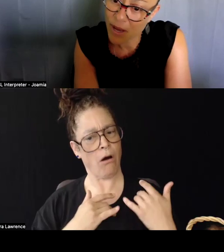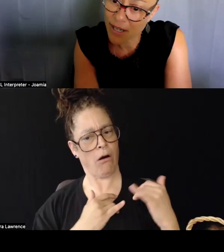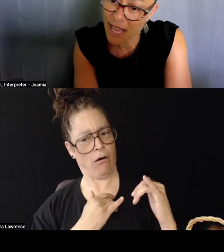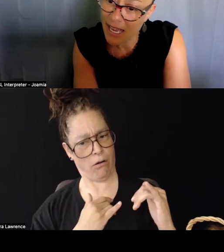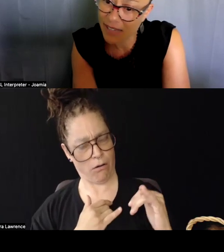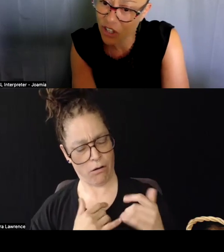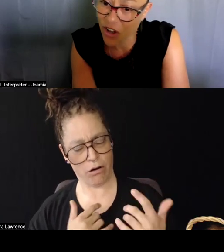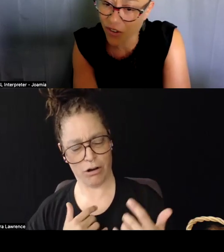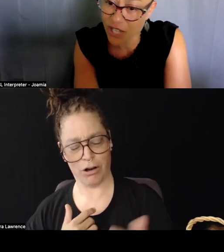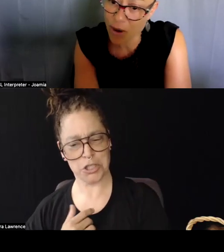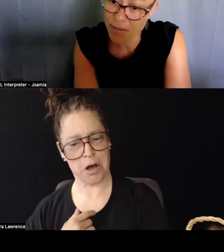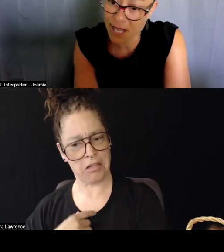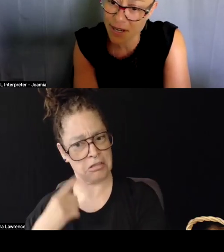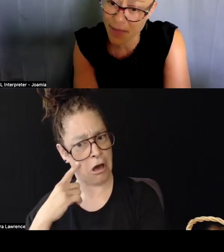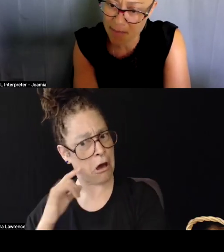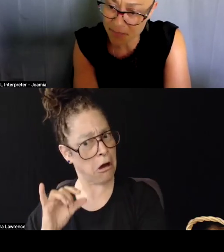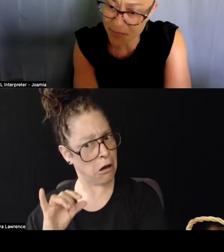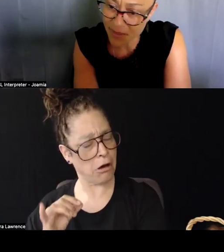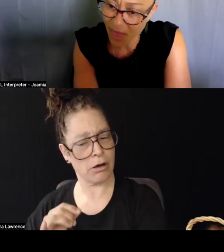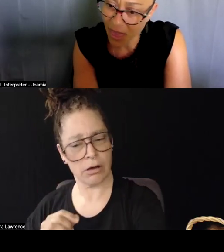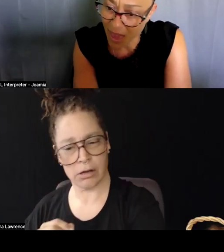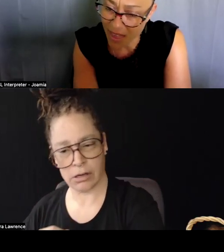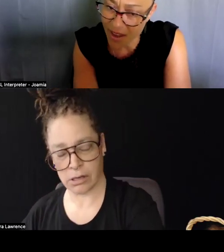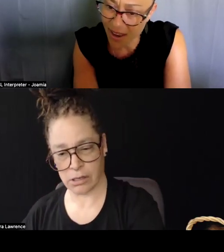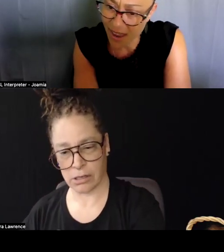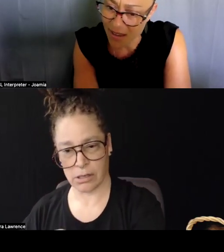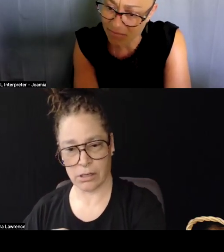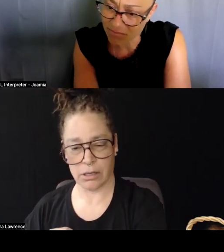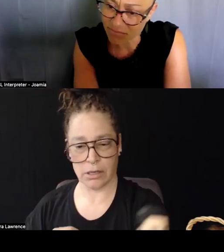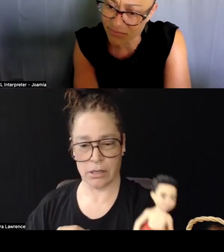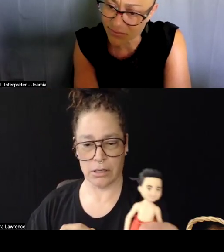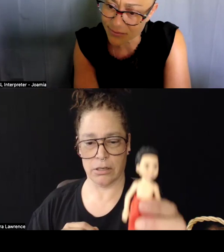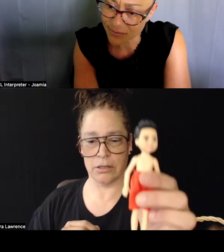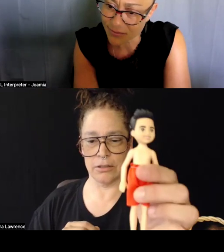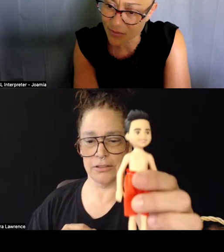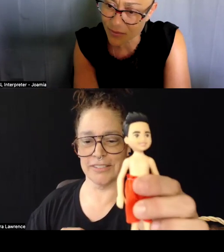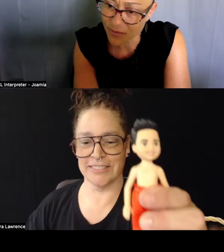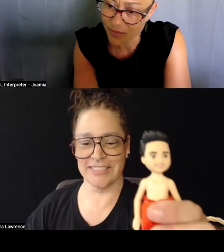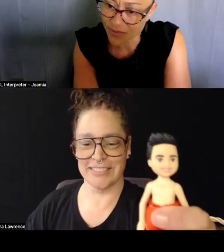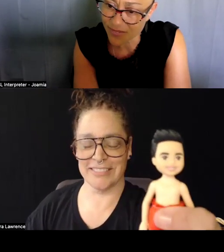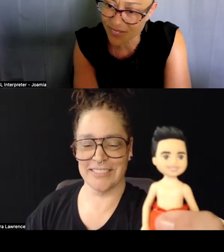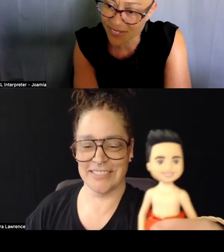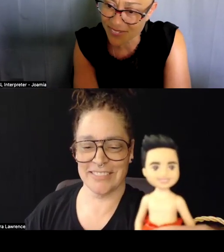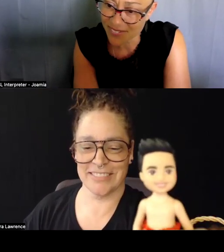But they wanted to have dolls that represented them. And I thought, hey,